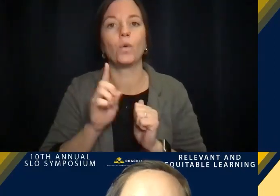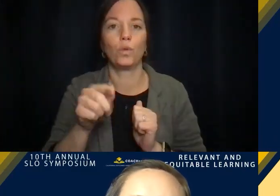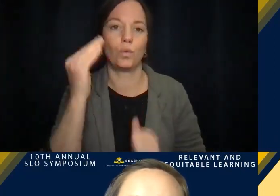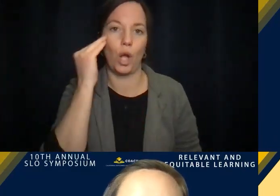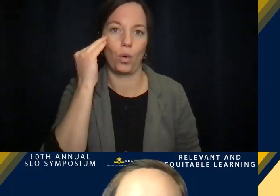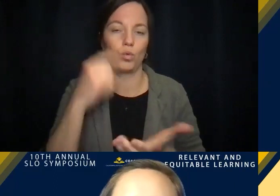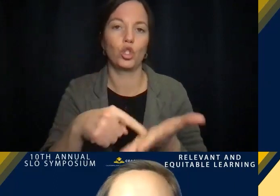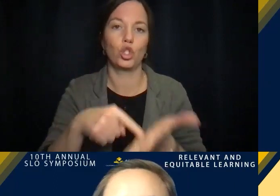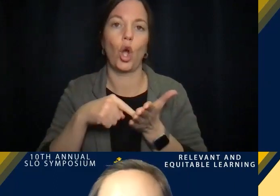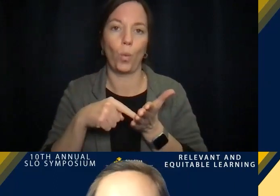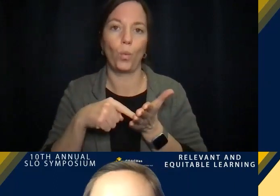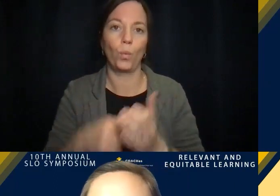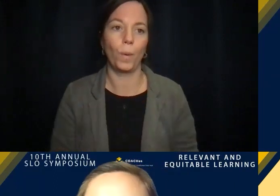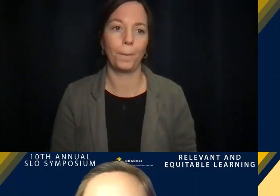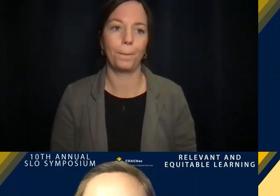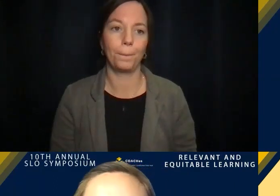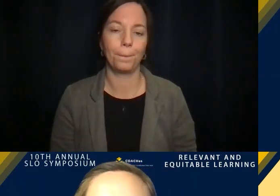Show us.